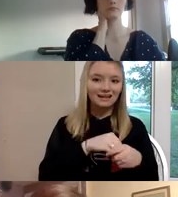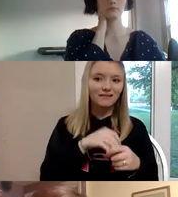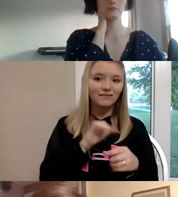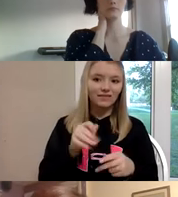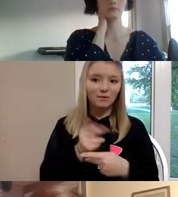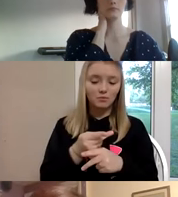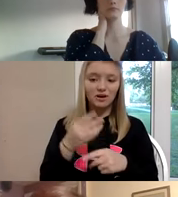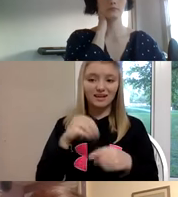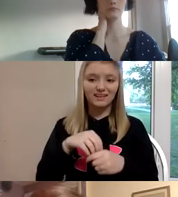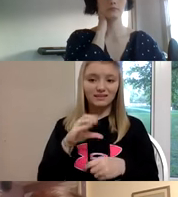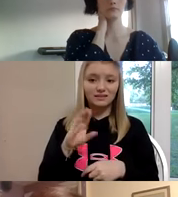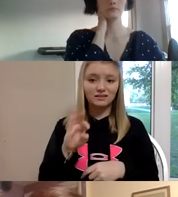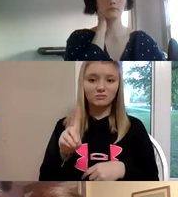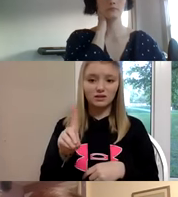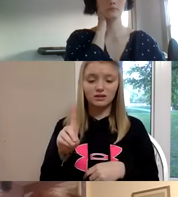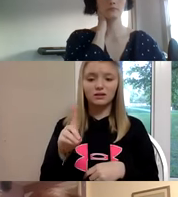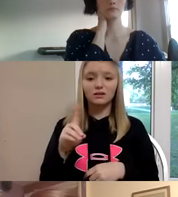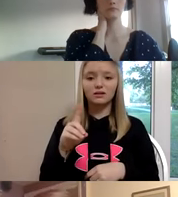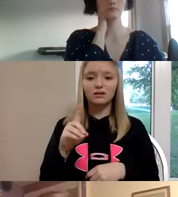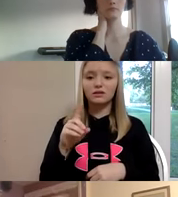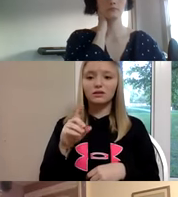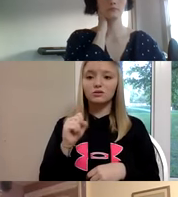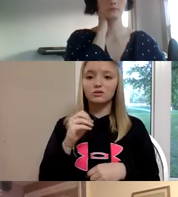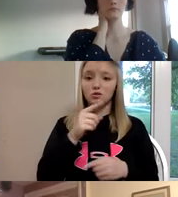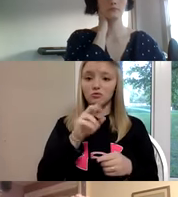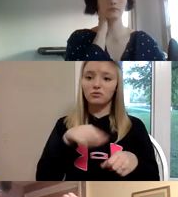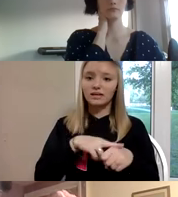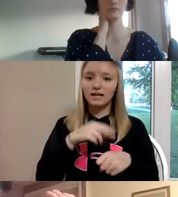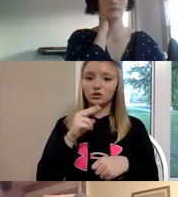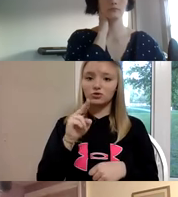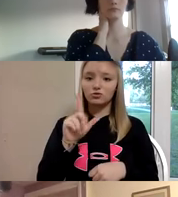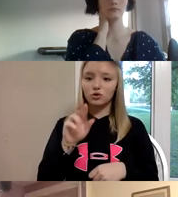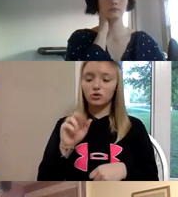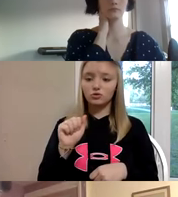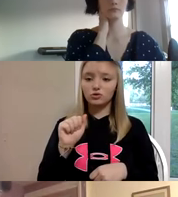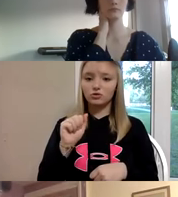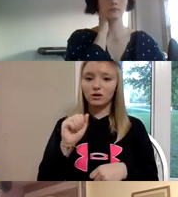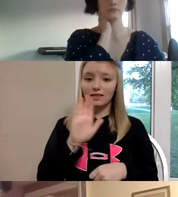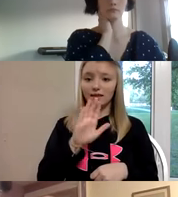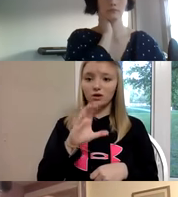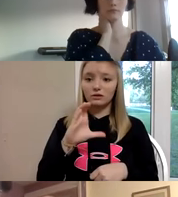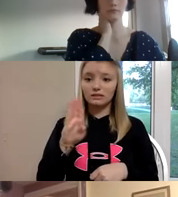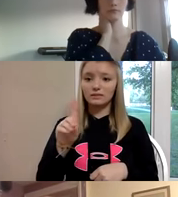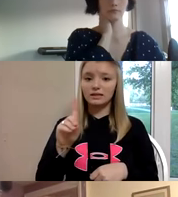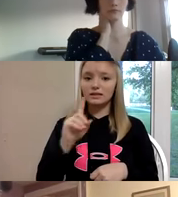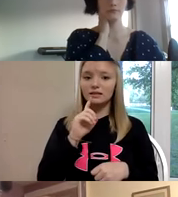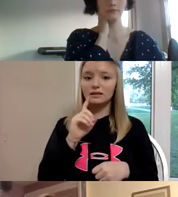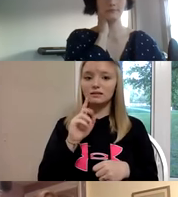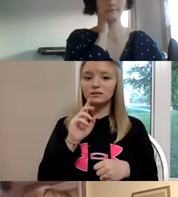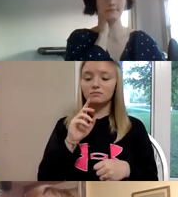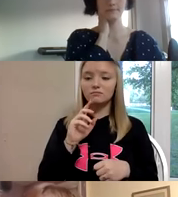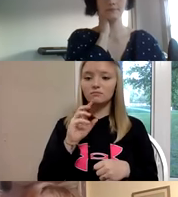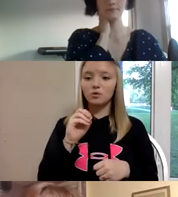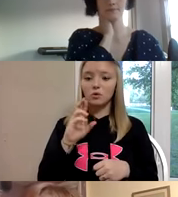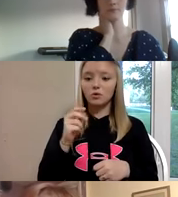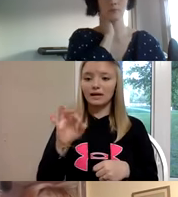the CBD oil. So Nature's Ultra hemp is organically grown, and it